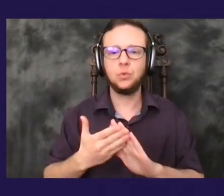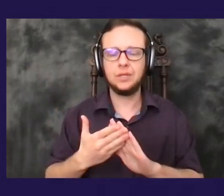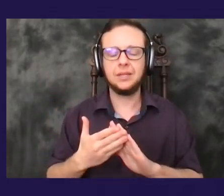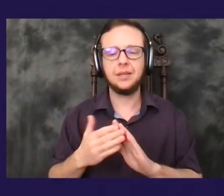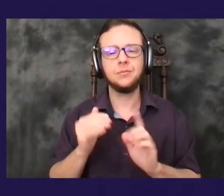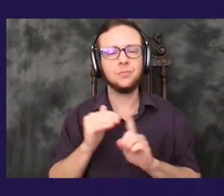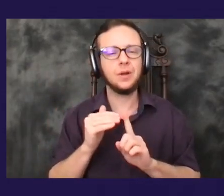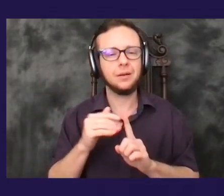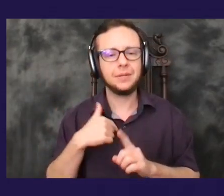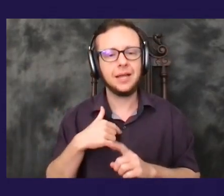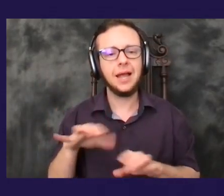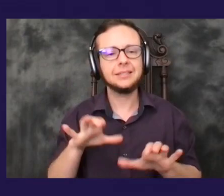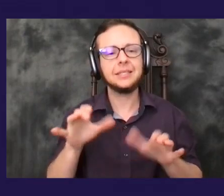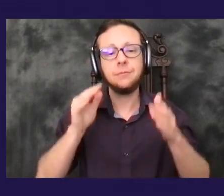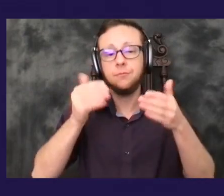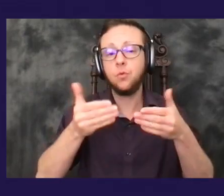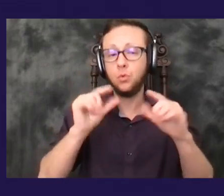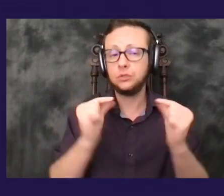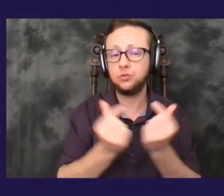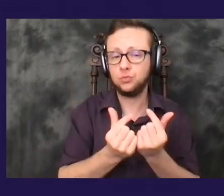focus group kind of